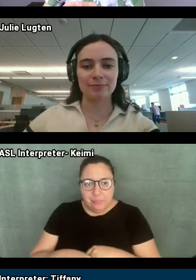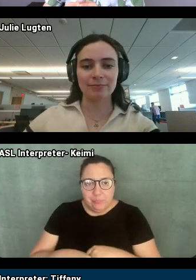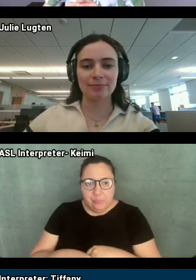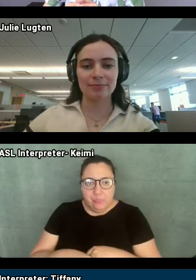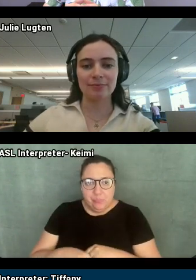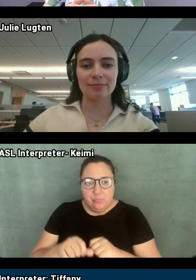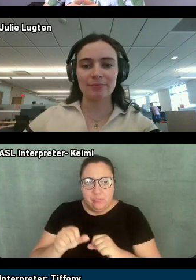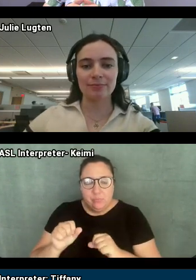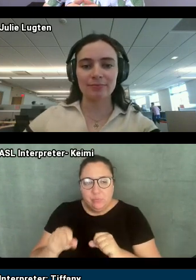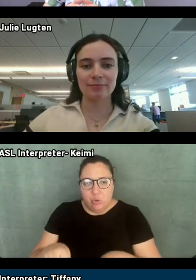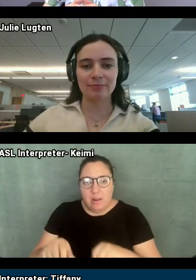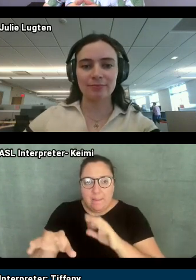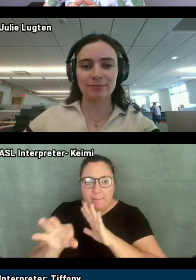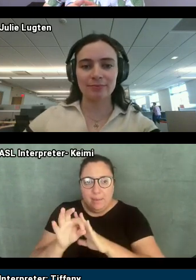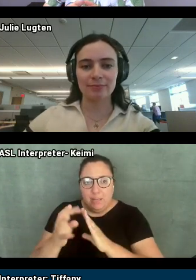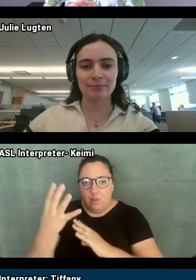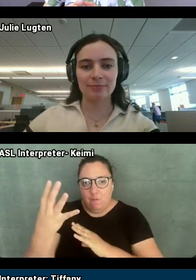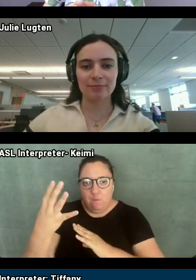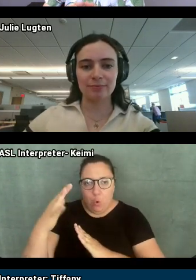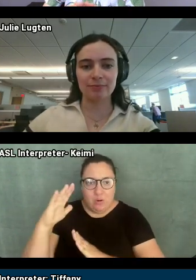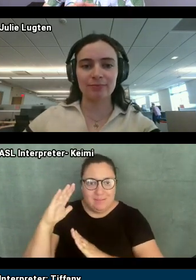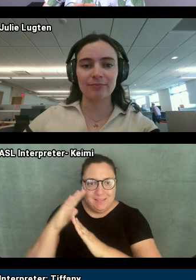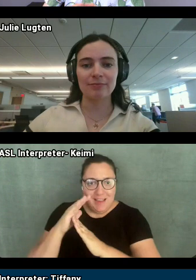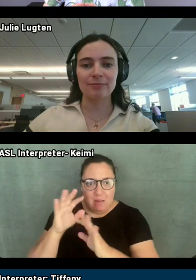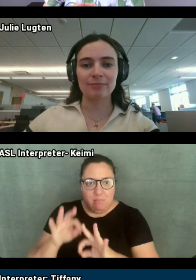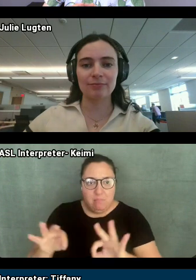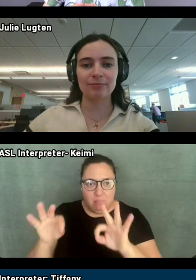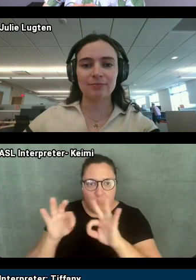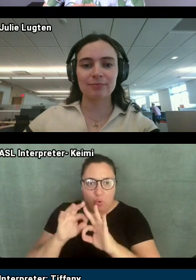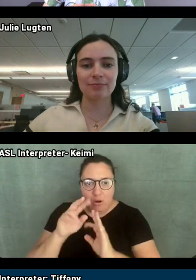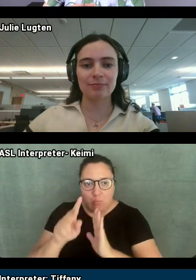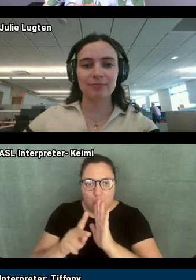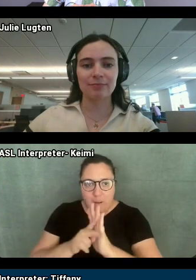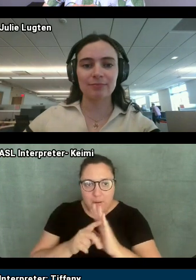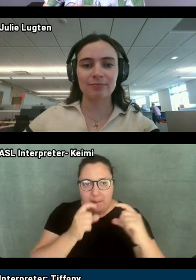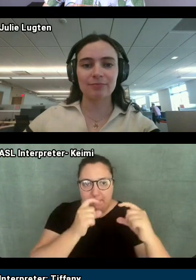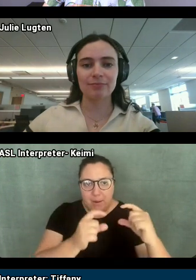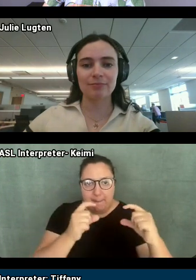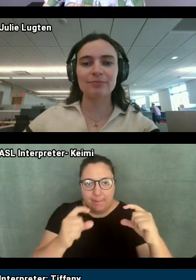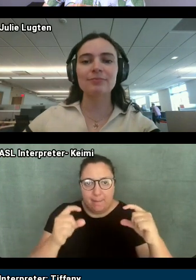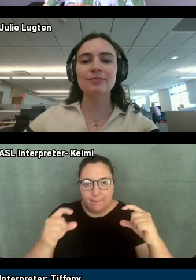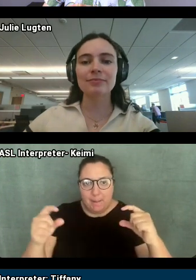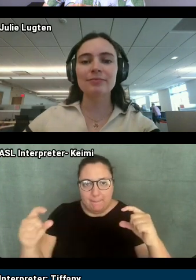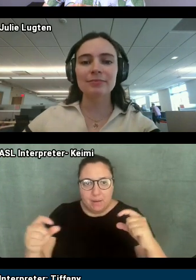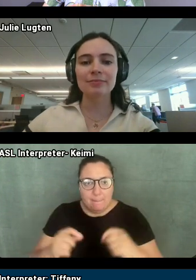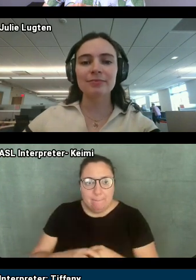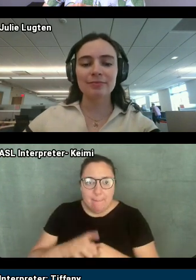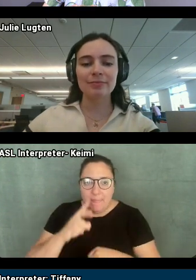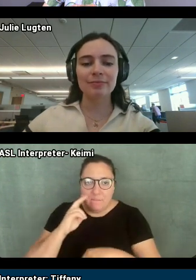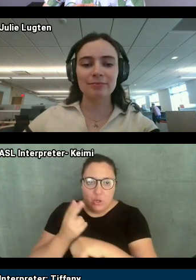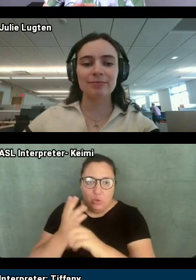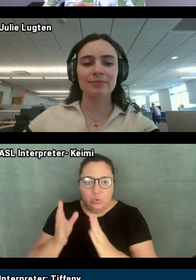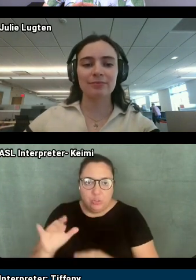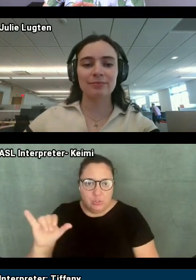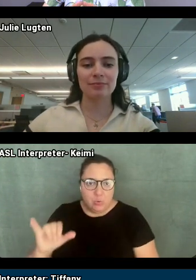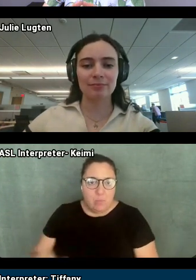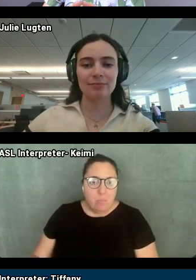most important properties to stage and put them here on the bottom of the card for my users as well.